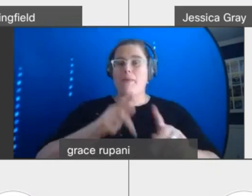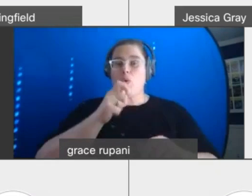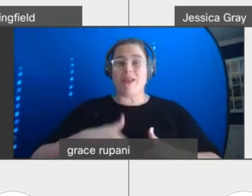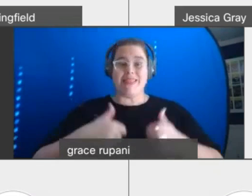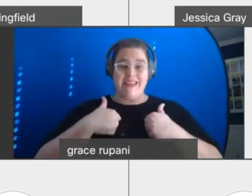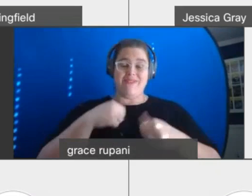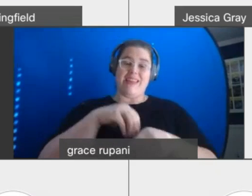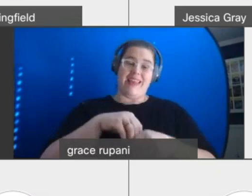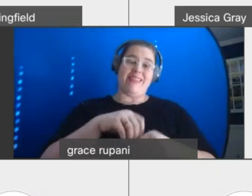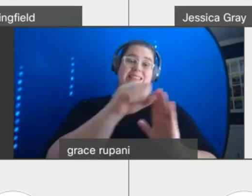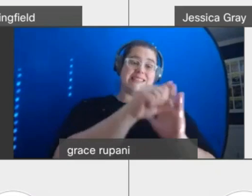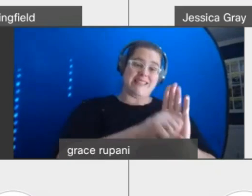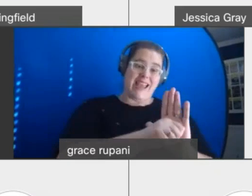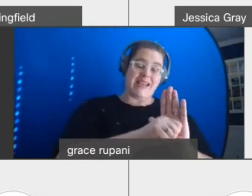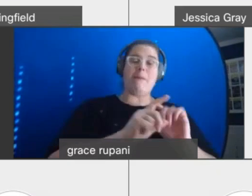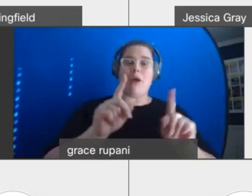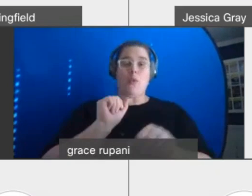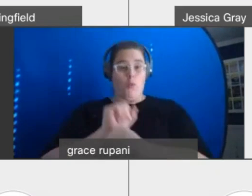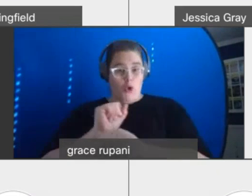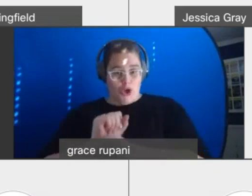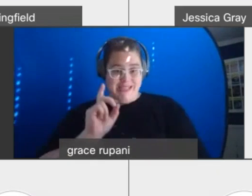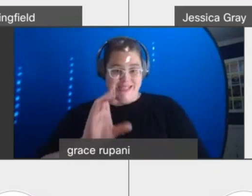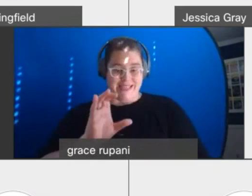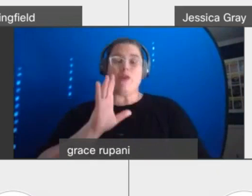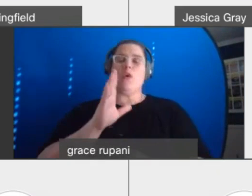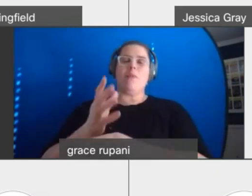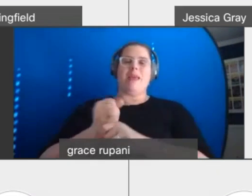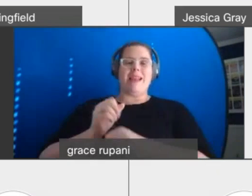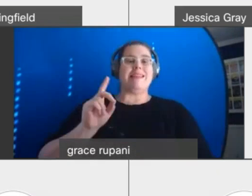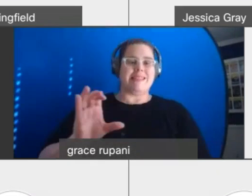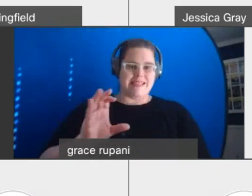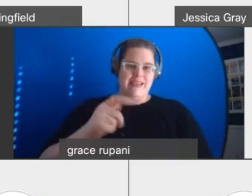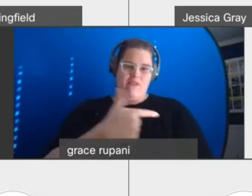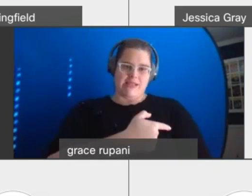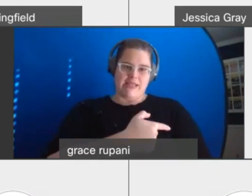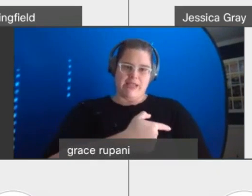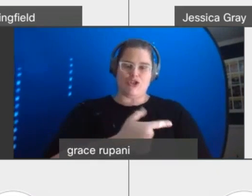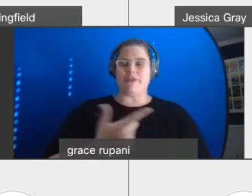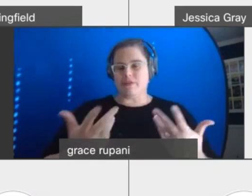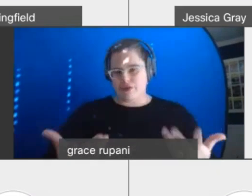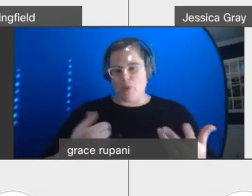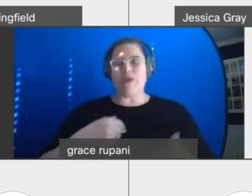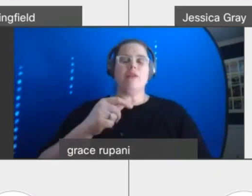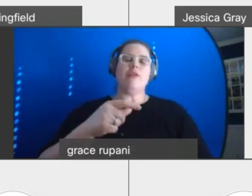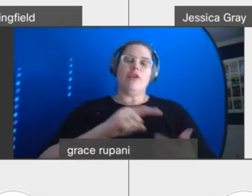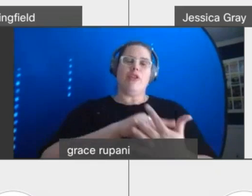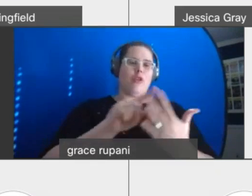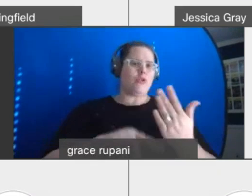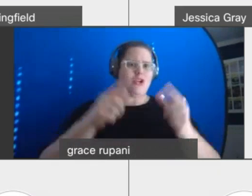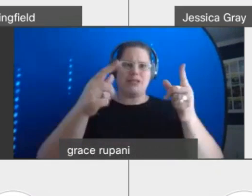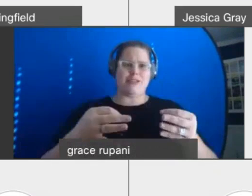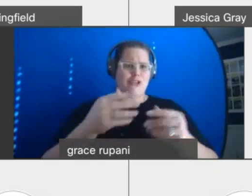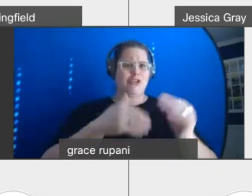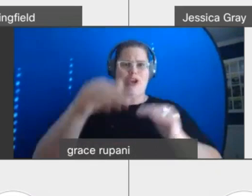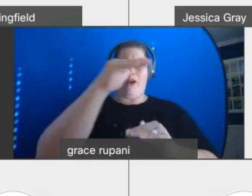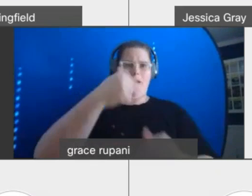getting District of Columbia allocated vaccinations. And those are decisions that are above my scope and